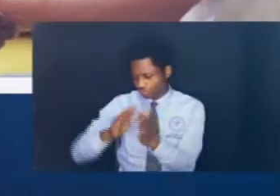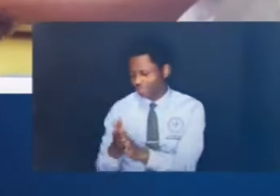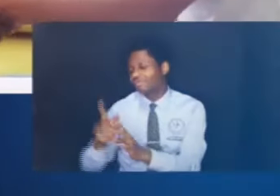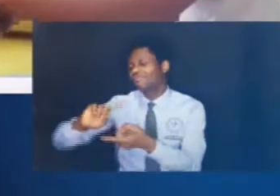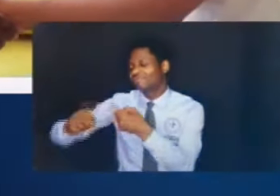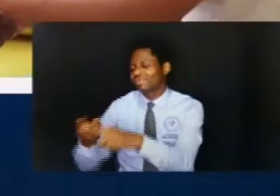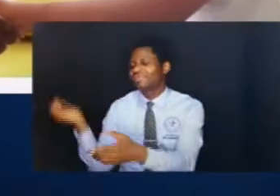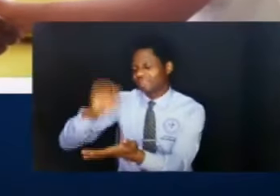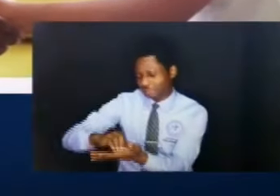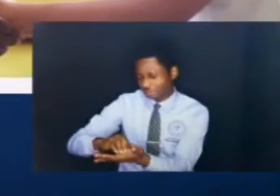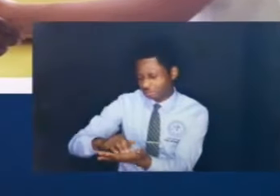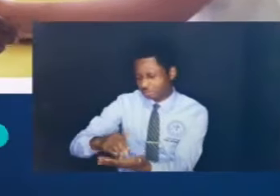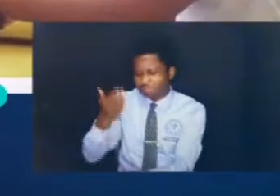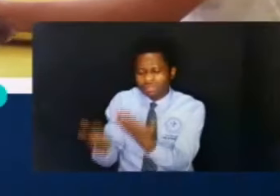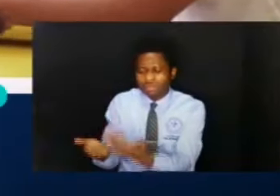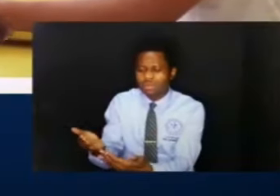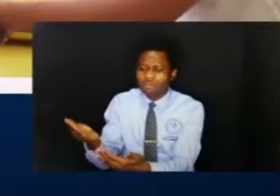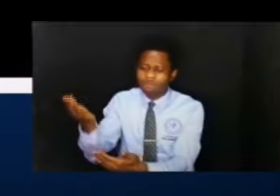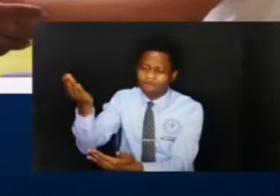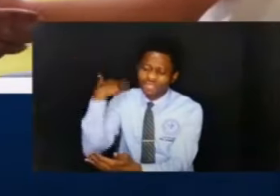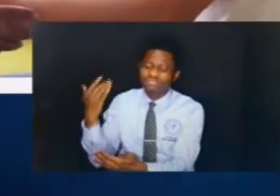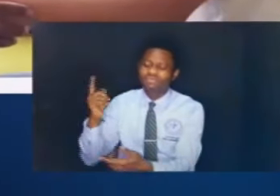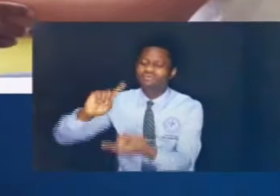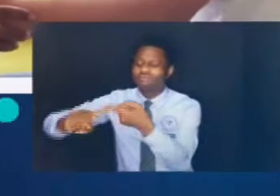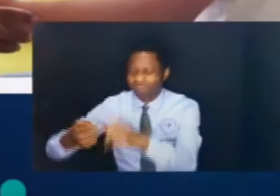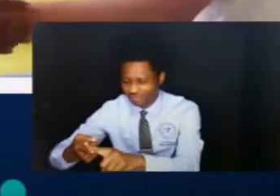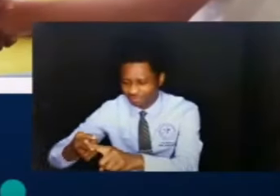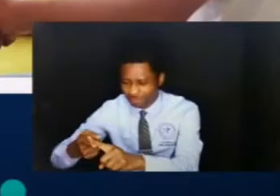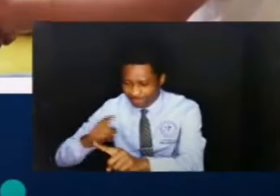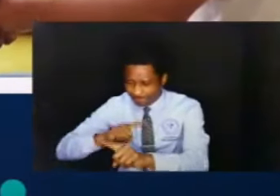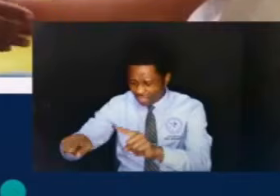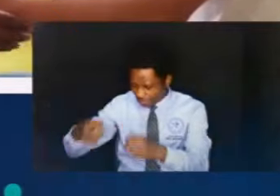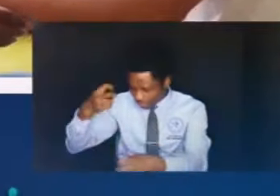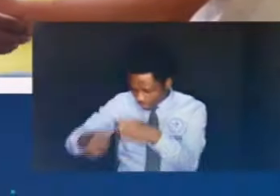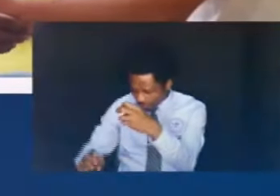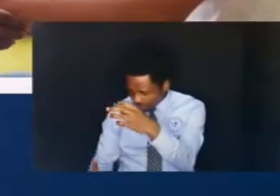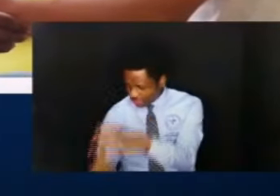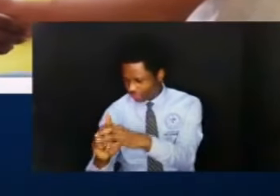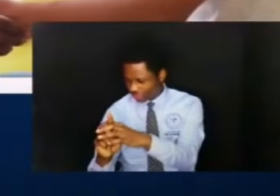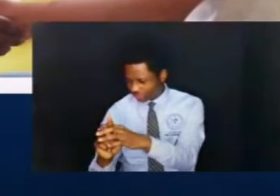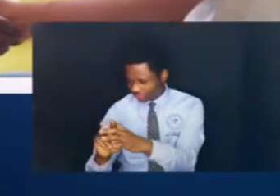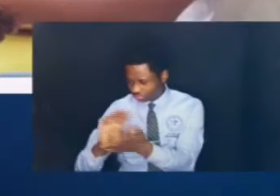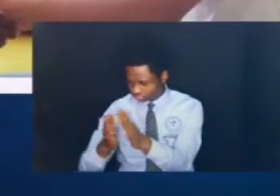friendliness. But we are looking at the same test.